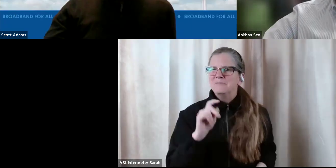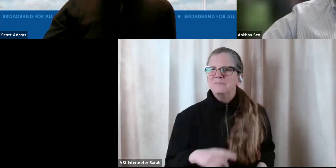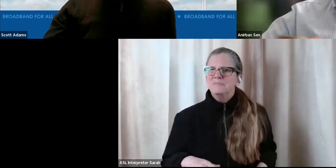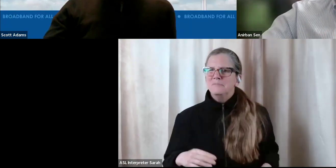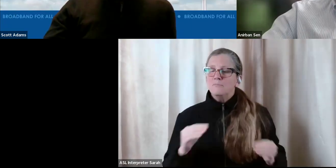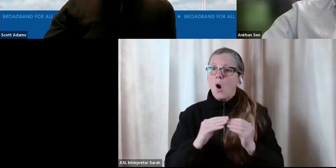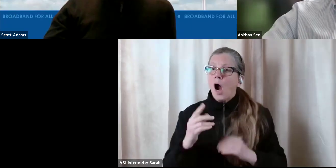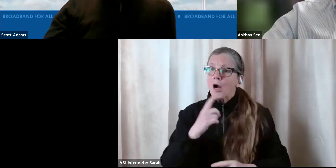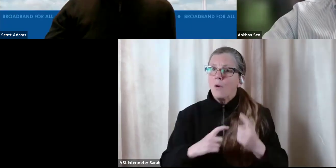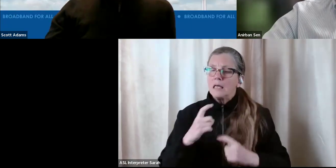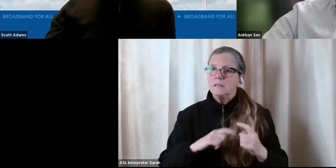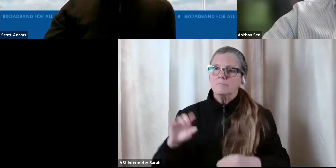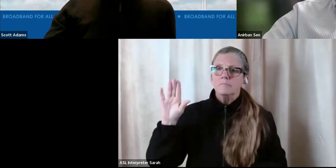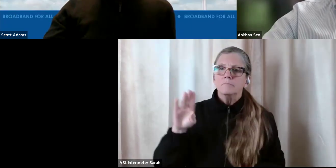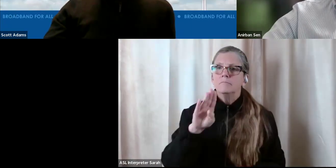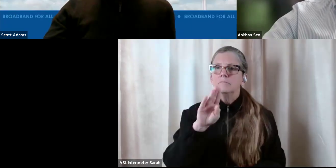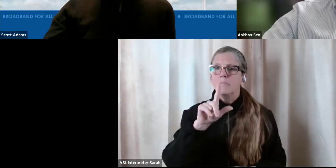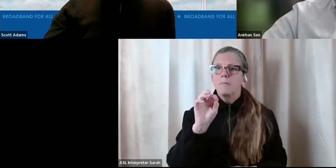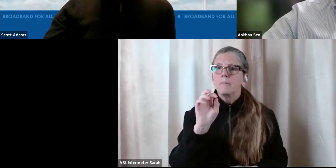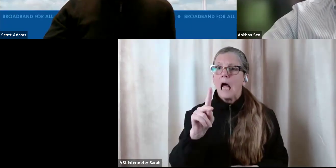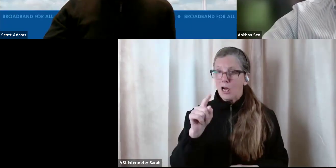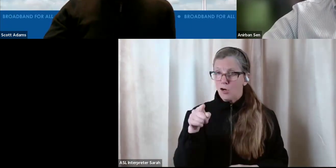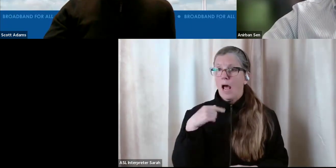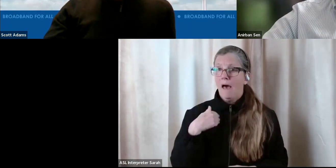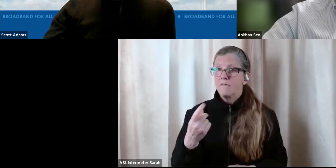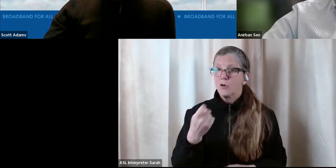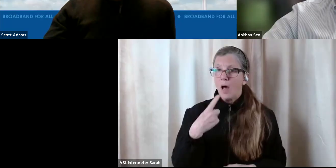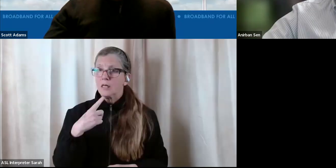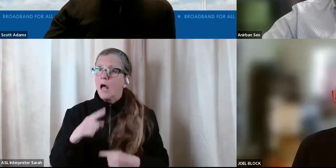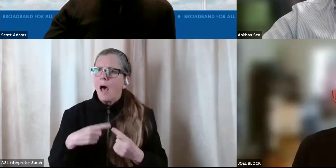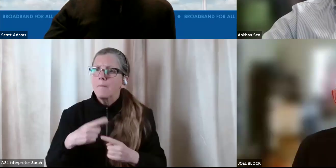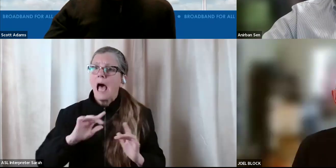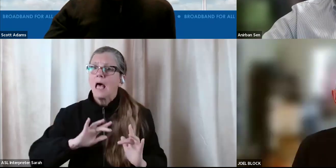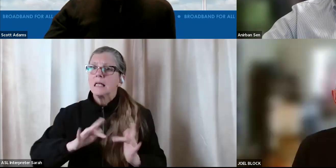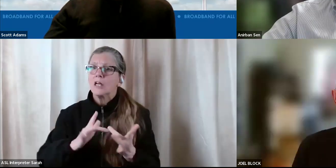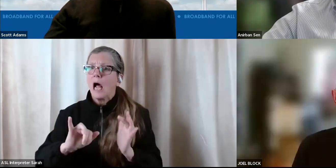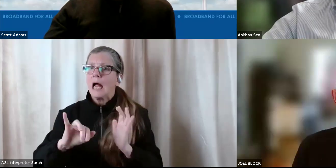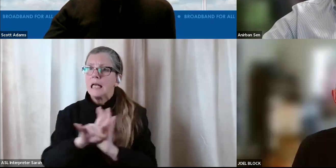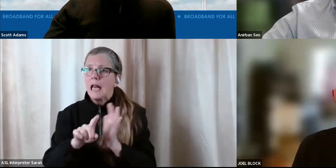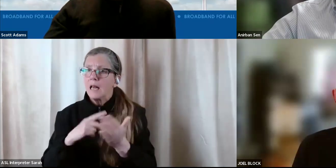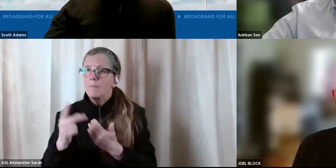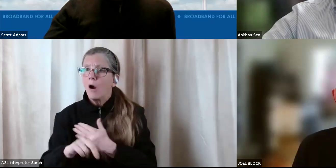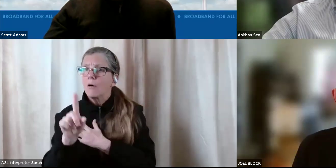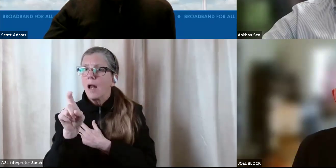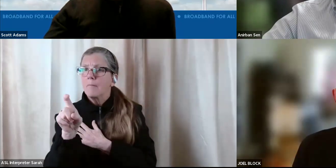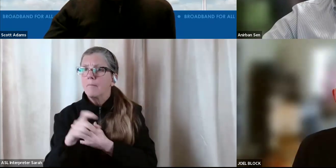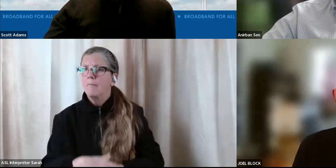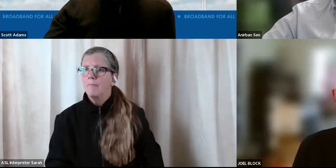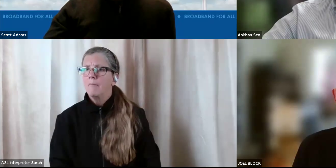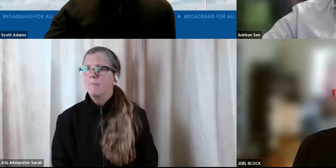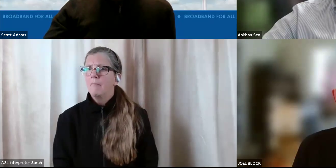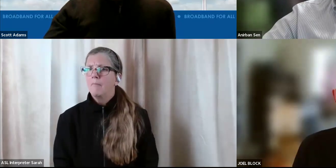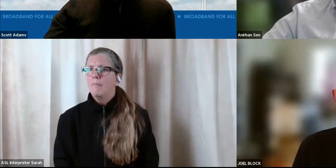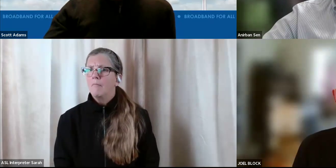questions. Mr. Block, I see you have a question. Is this on the digital identity program? It's